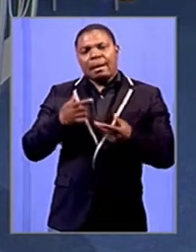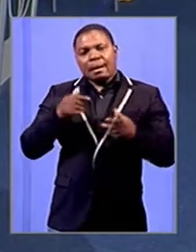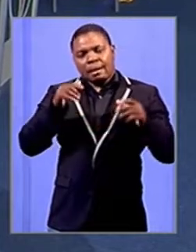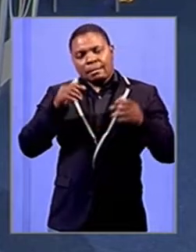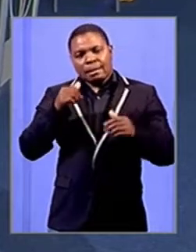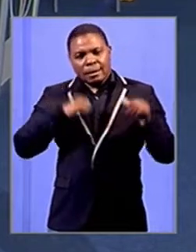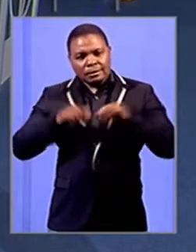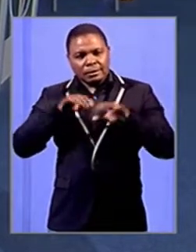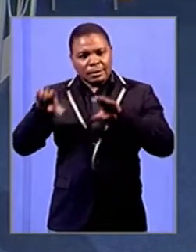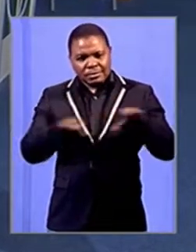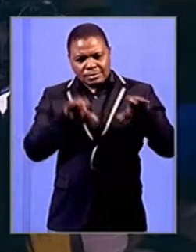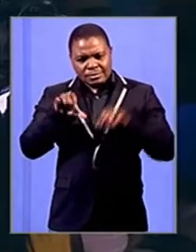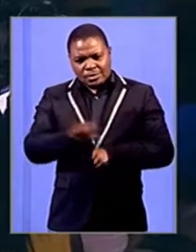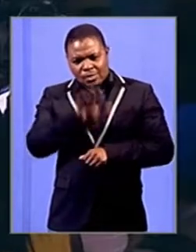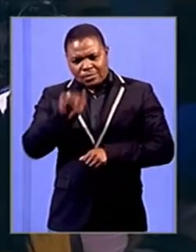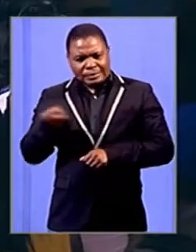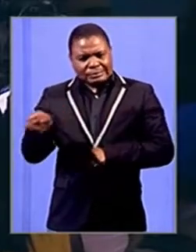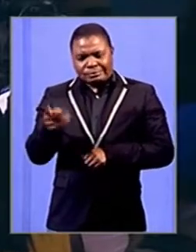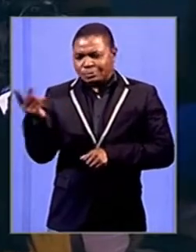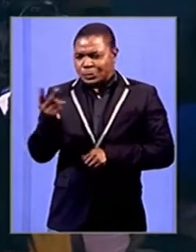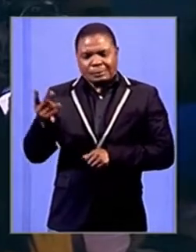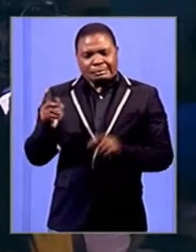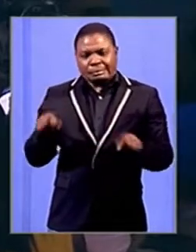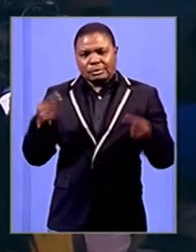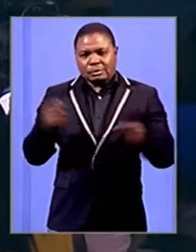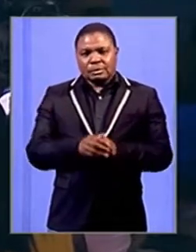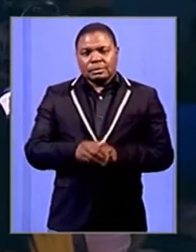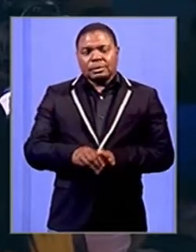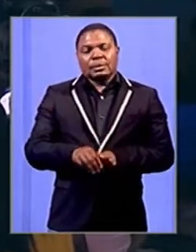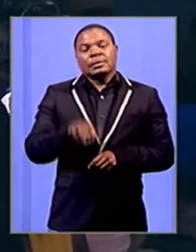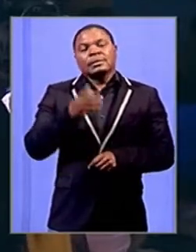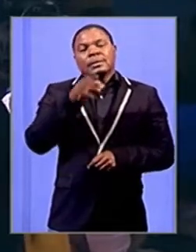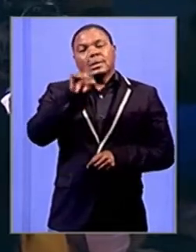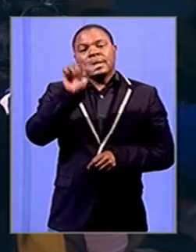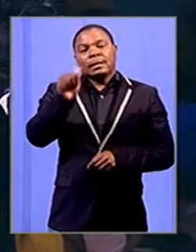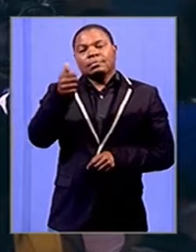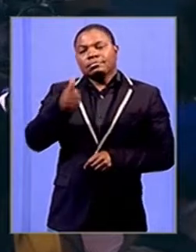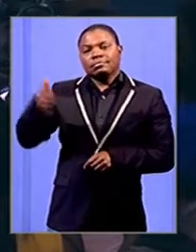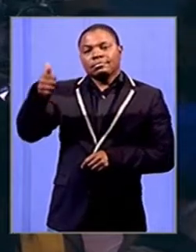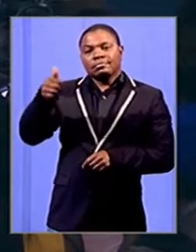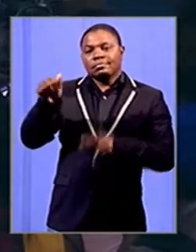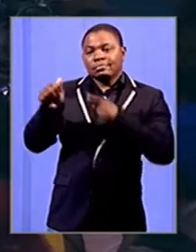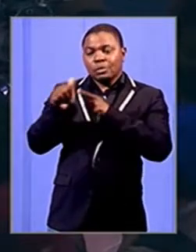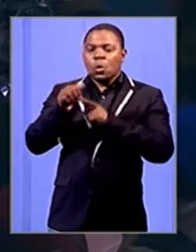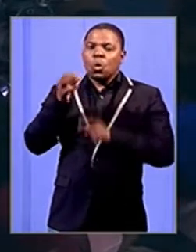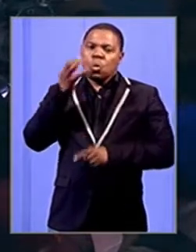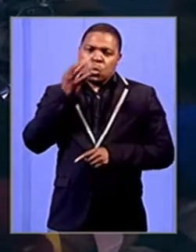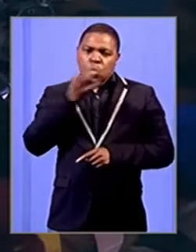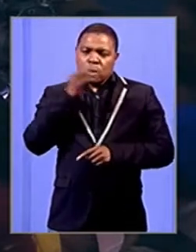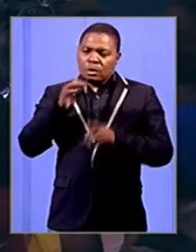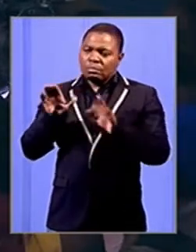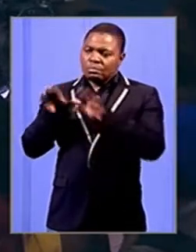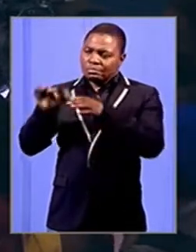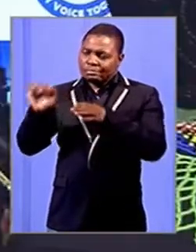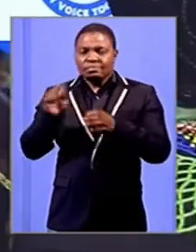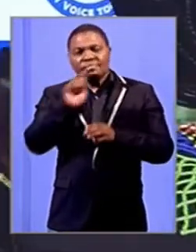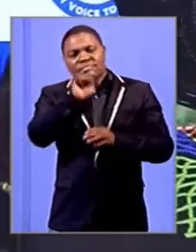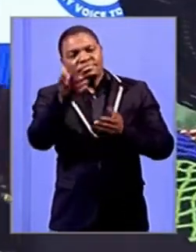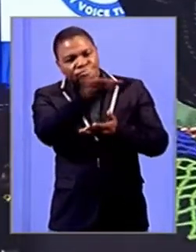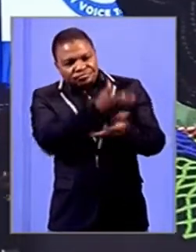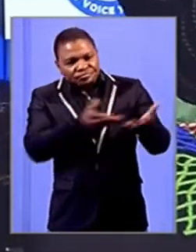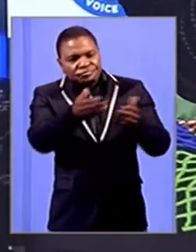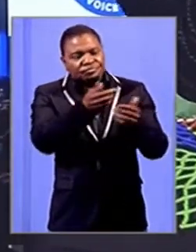a bridge too far to cross. Moetapele wa DA John Steenhuisen o re mokga wa habo o se o ntse o buisana le mekga e meng. We